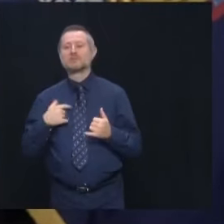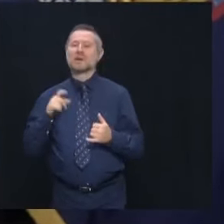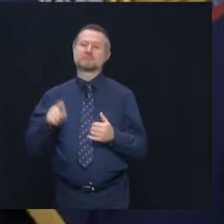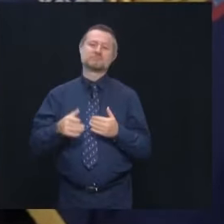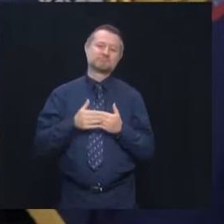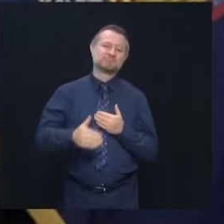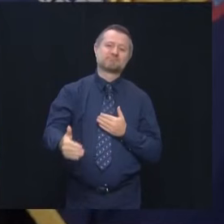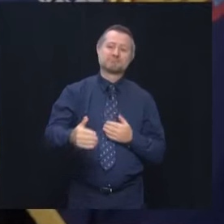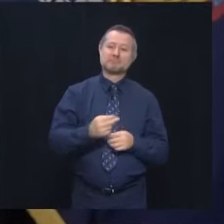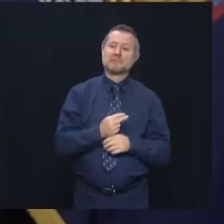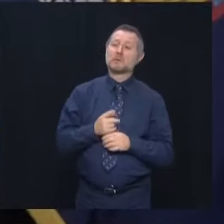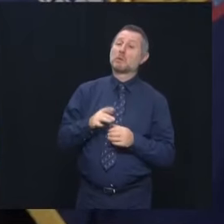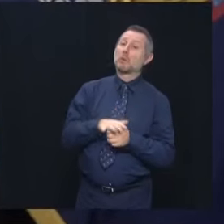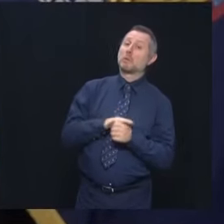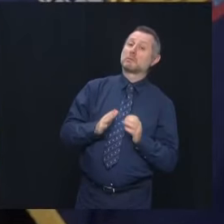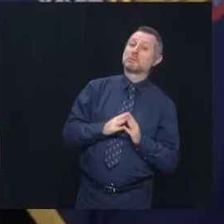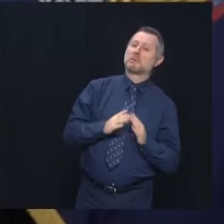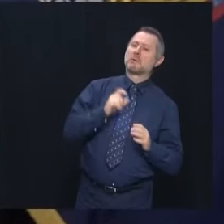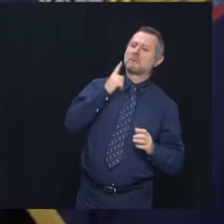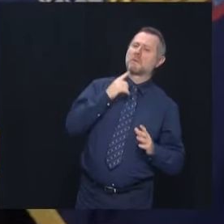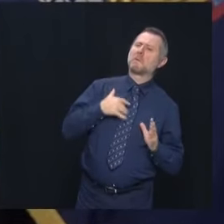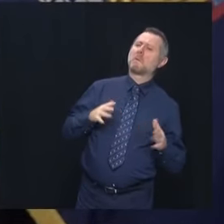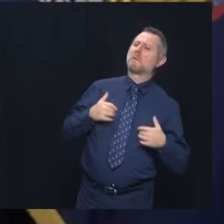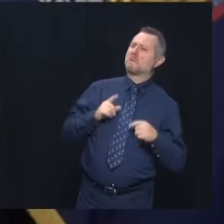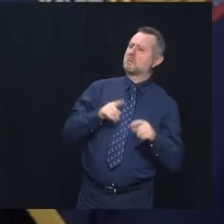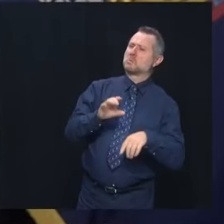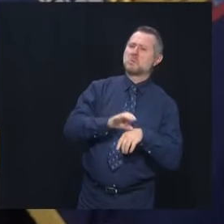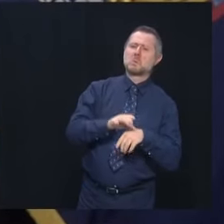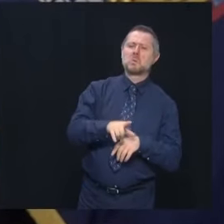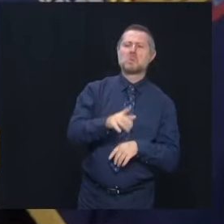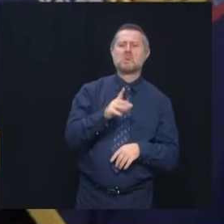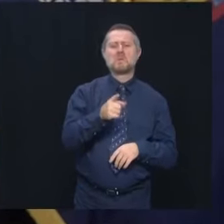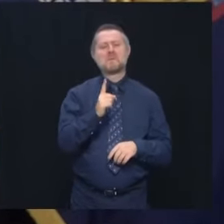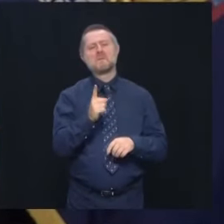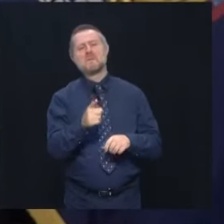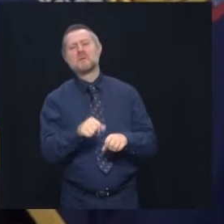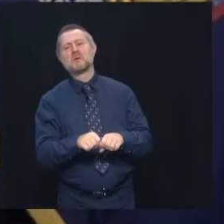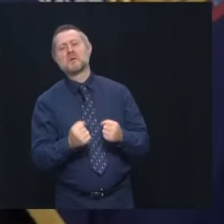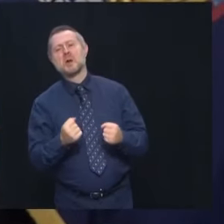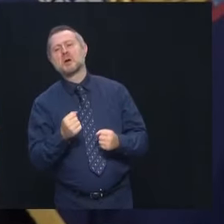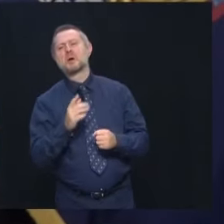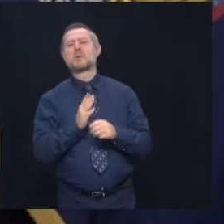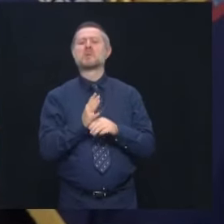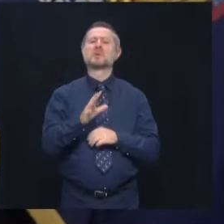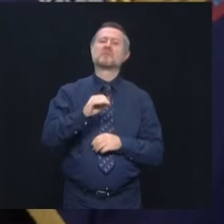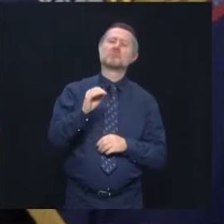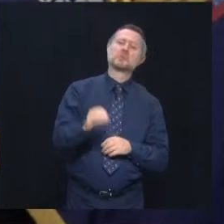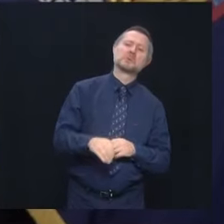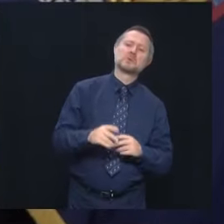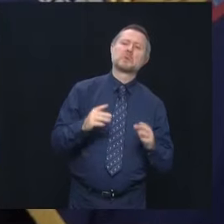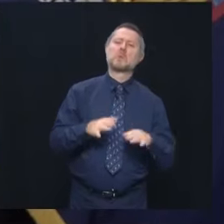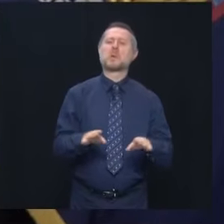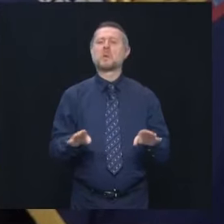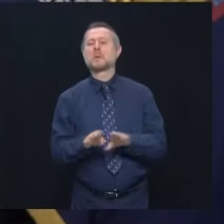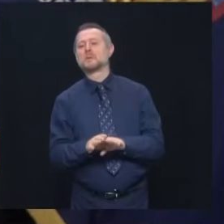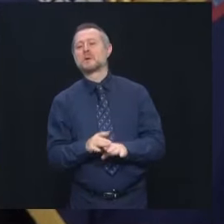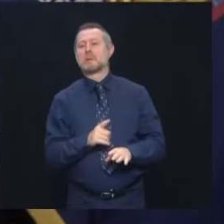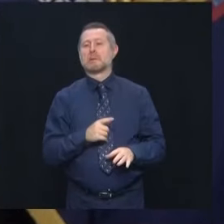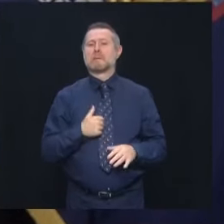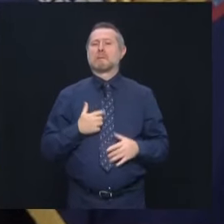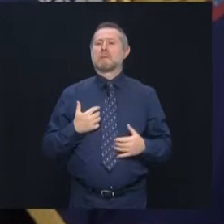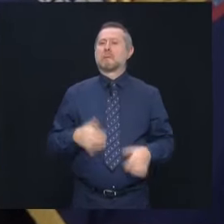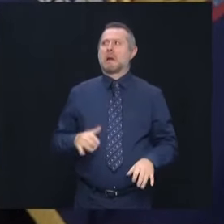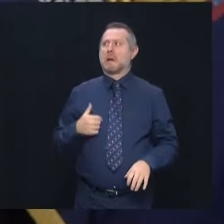We don't go into a church and say you're violating the 50% rule, close the church. We don't do